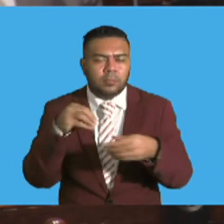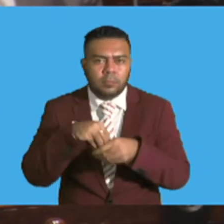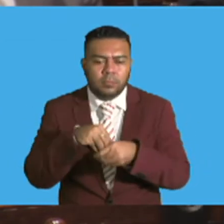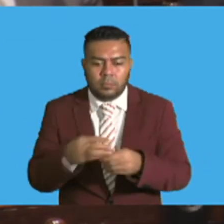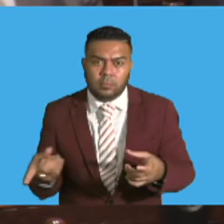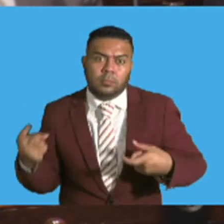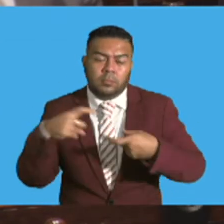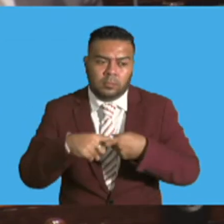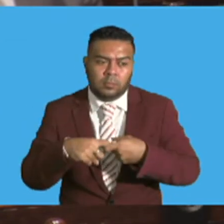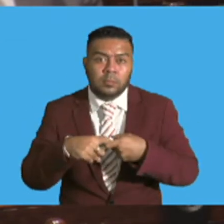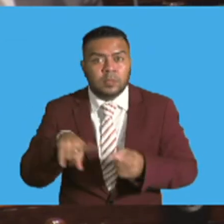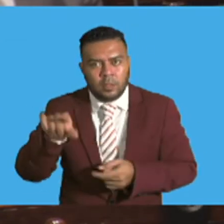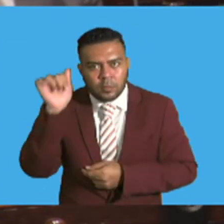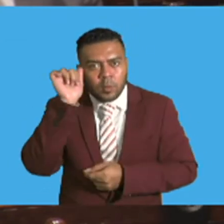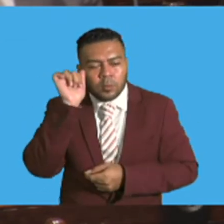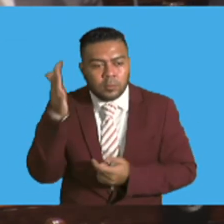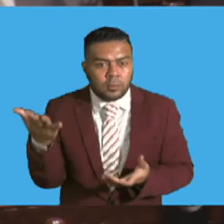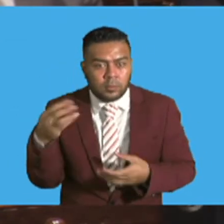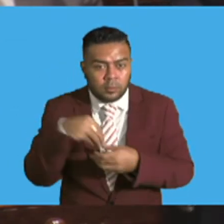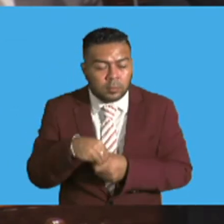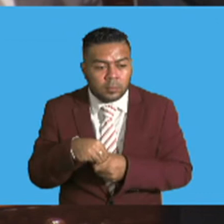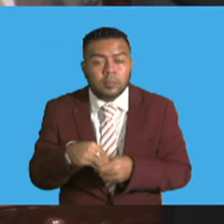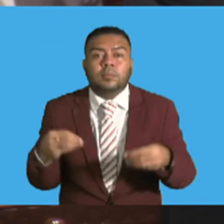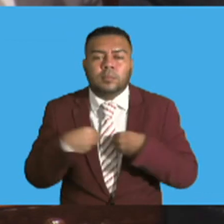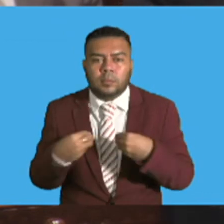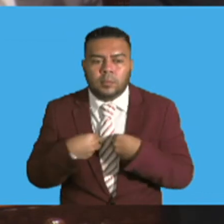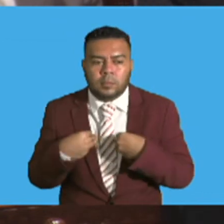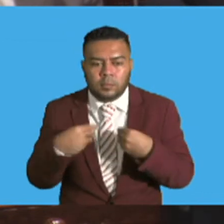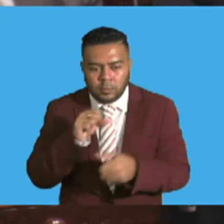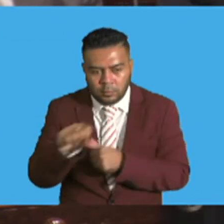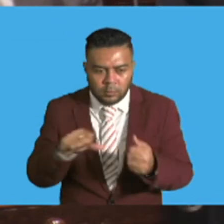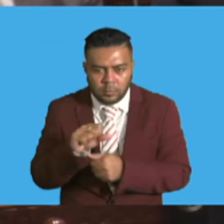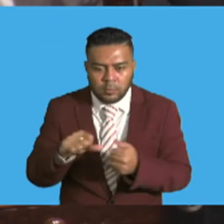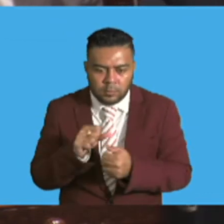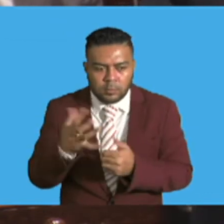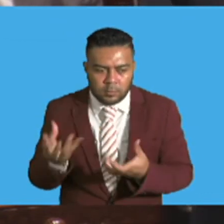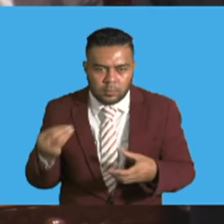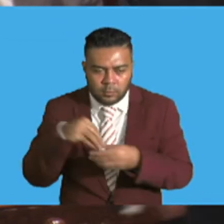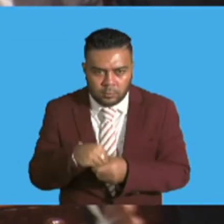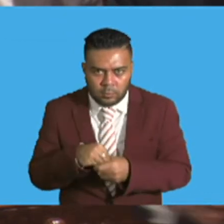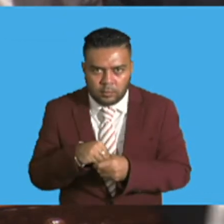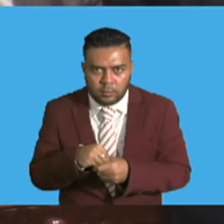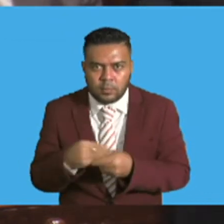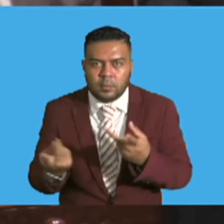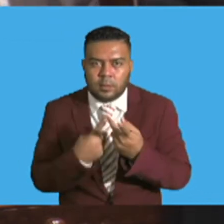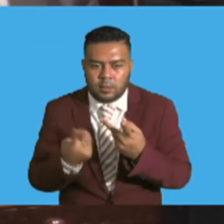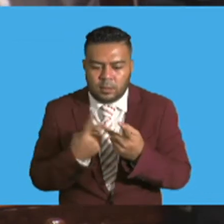is because they actually know, or their businesses or their associations have a flow and effect to many other